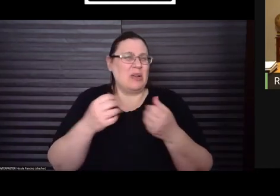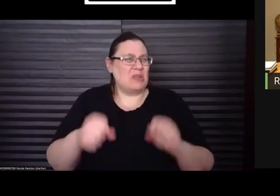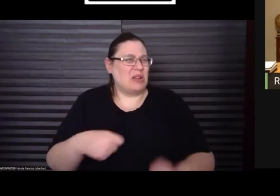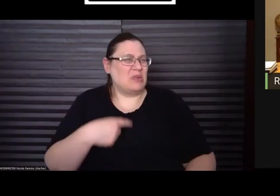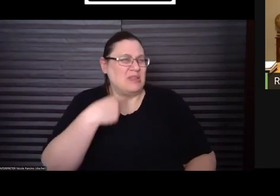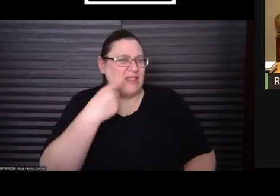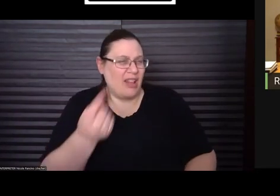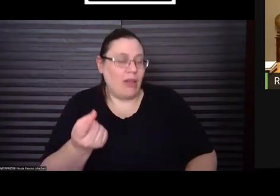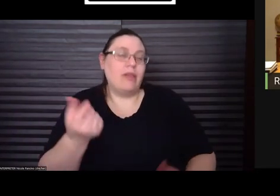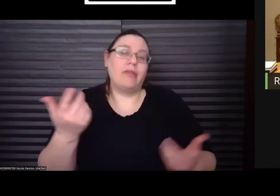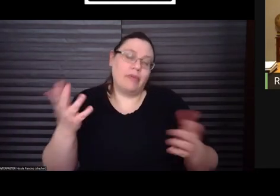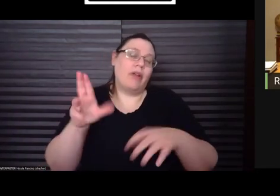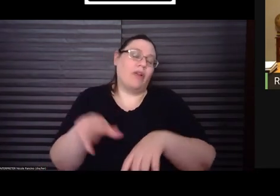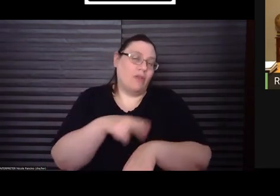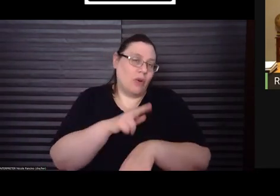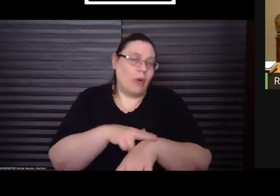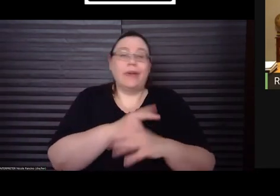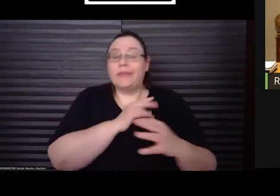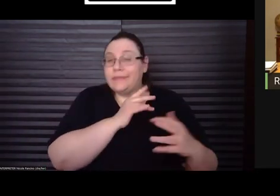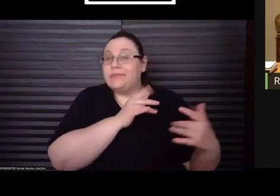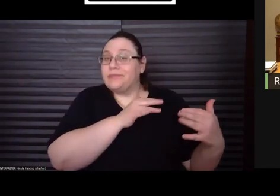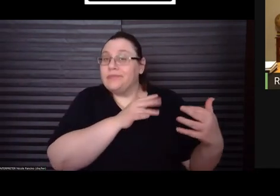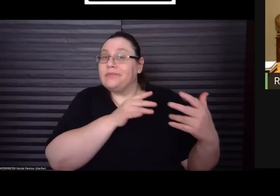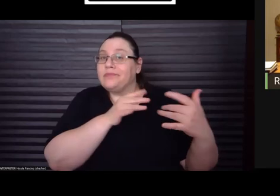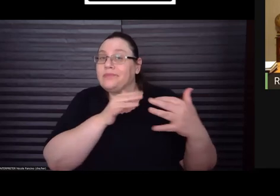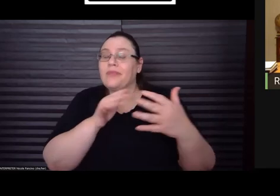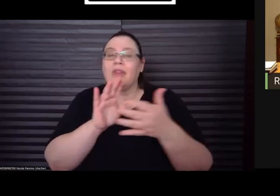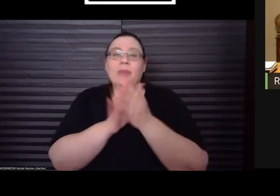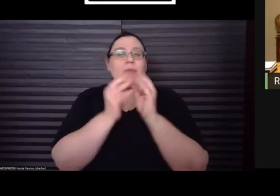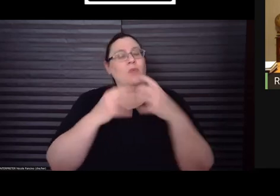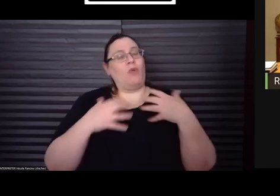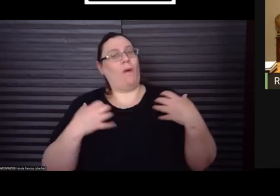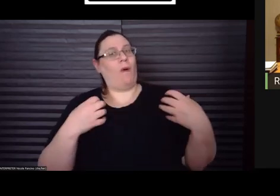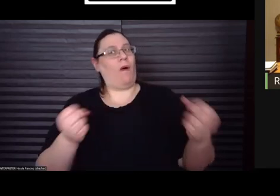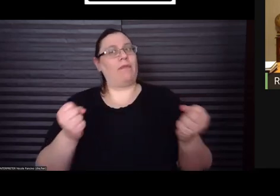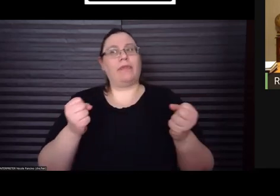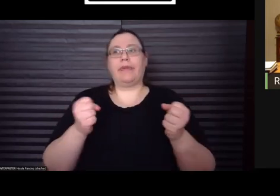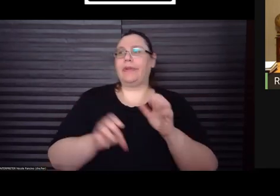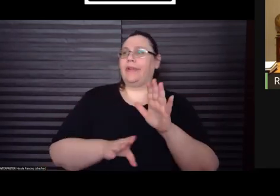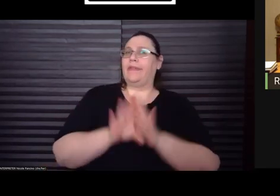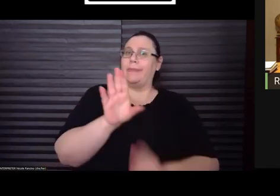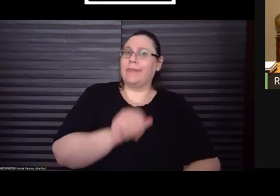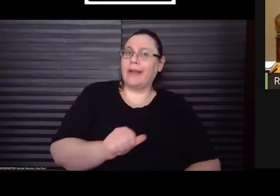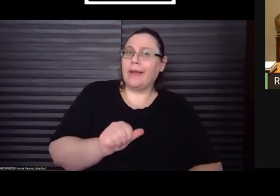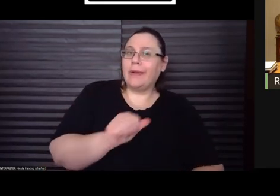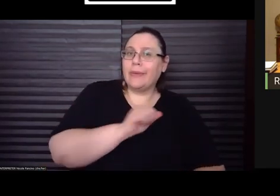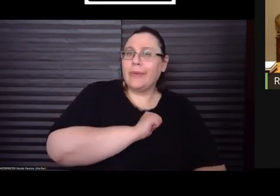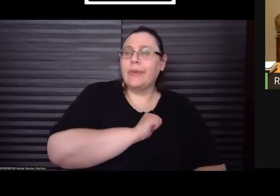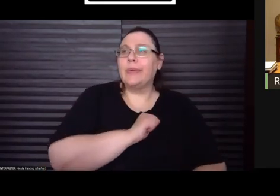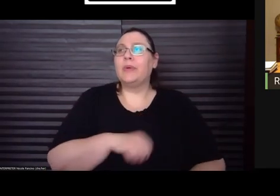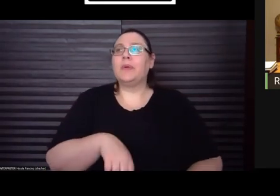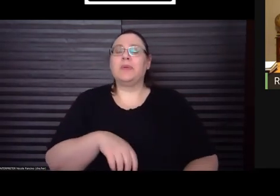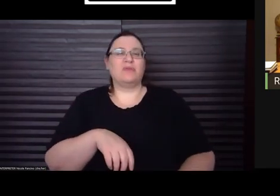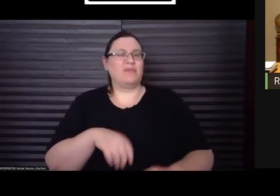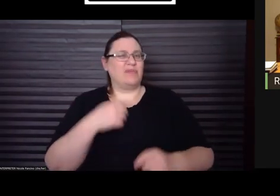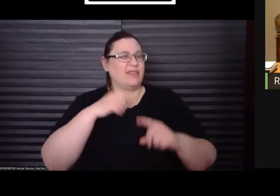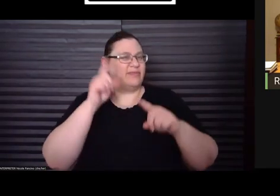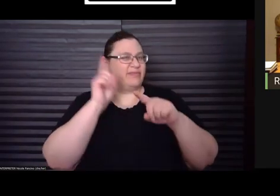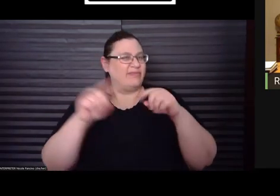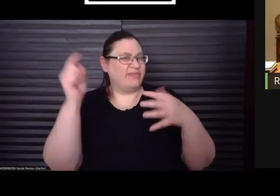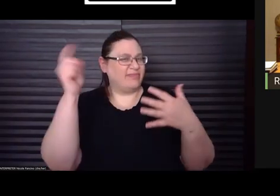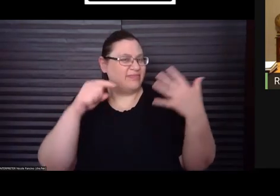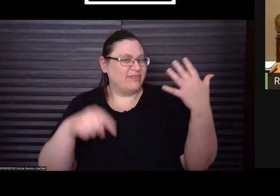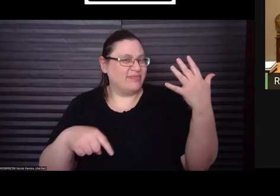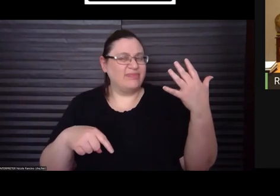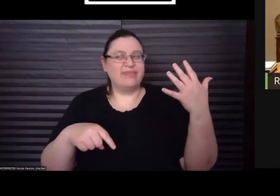to tell? And then, of course, as it goes on, it becomes more confident. It starts to develop kind of an attitude. You know, it's got all